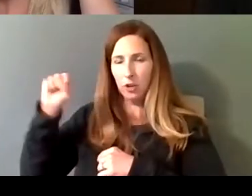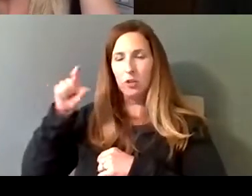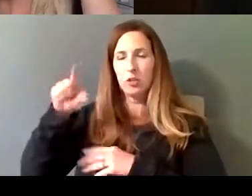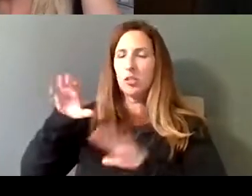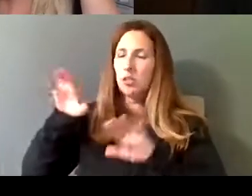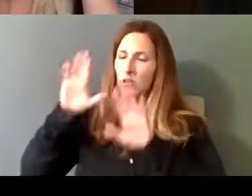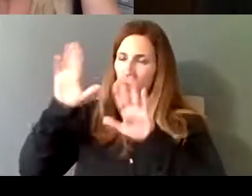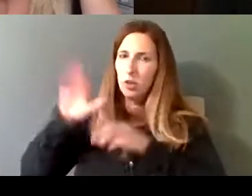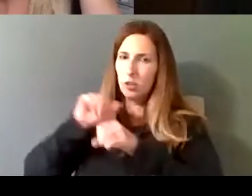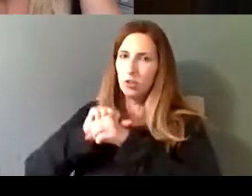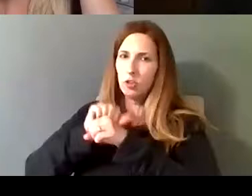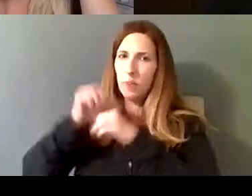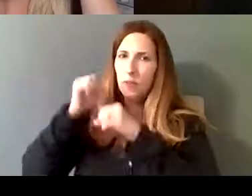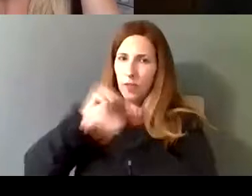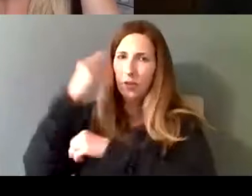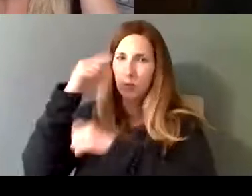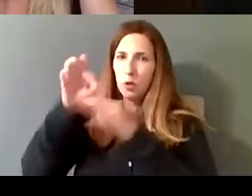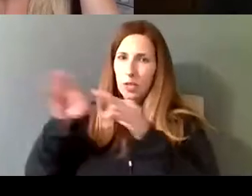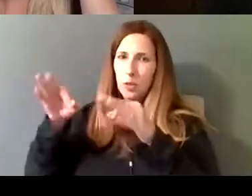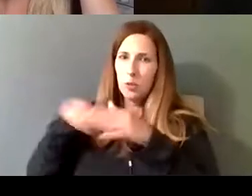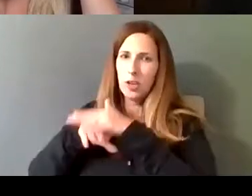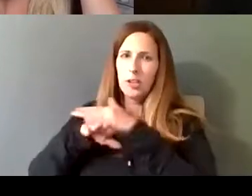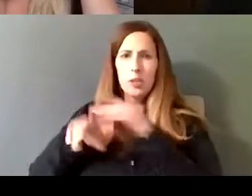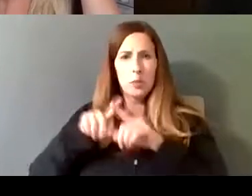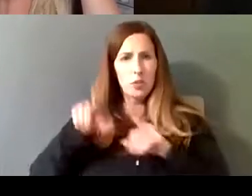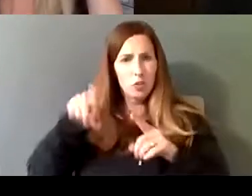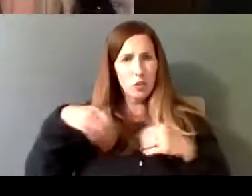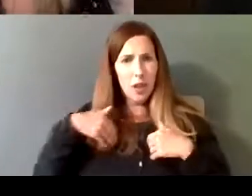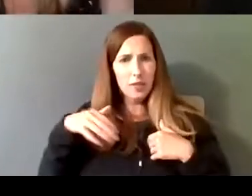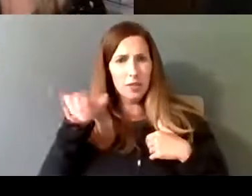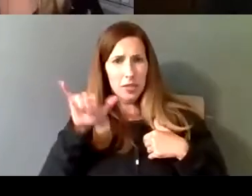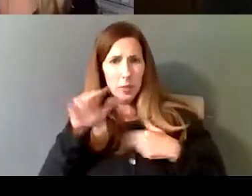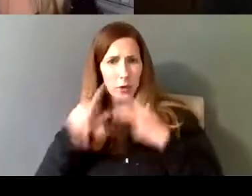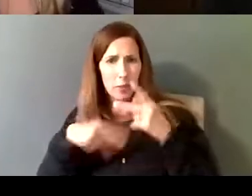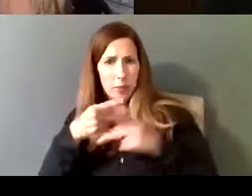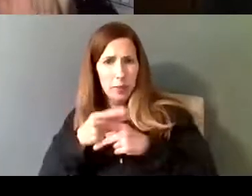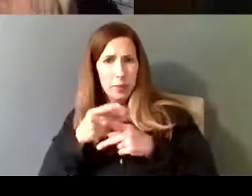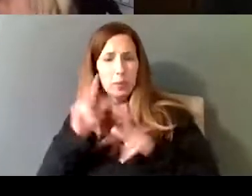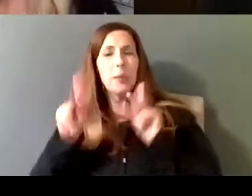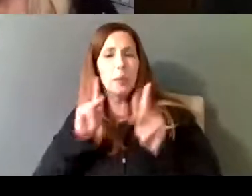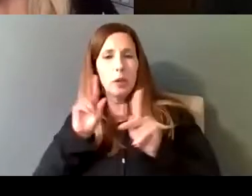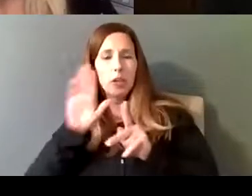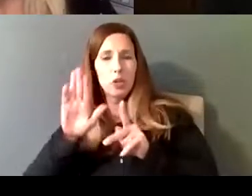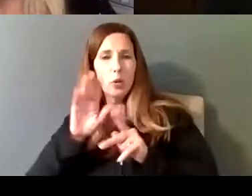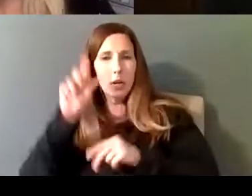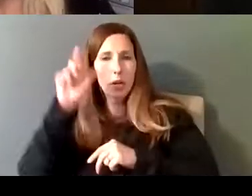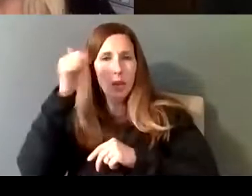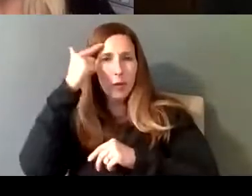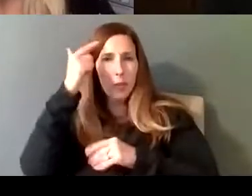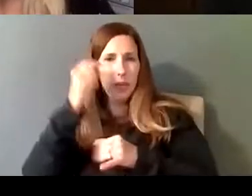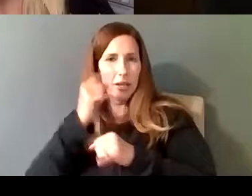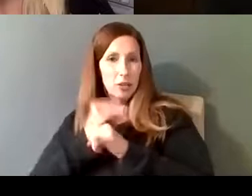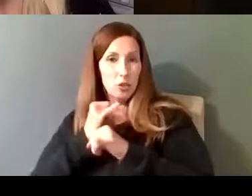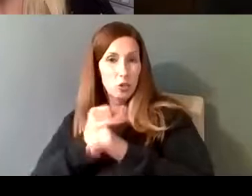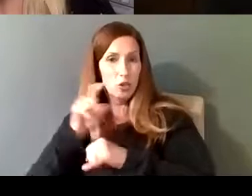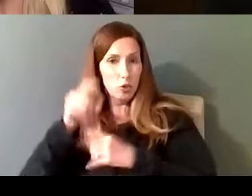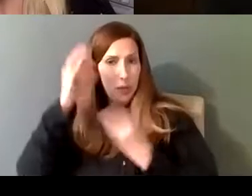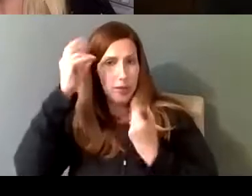there should be similar folks in your government, in your governmental institutions that should be thinking about